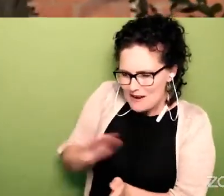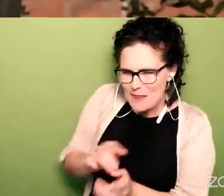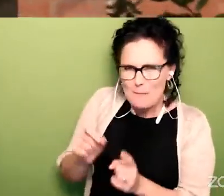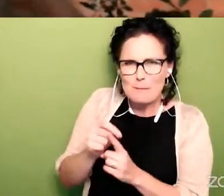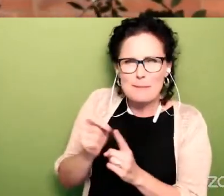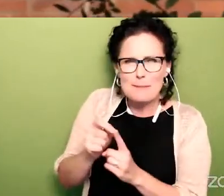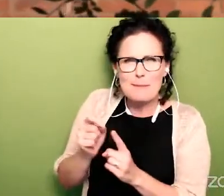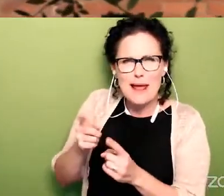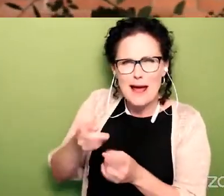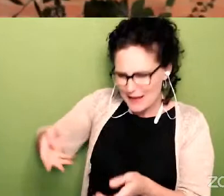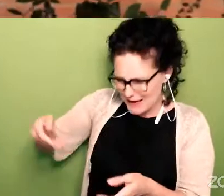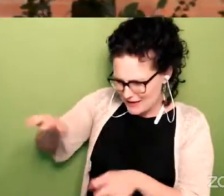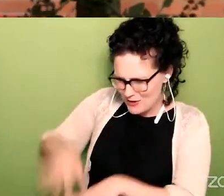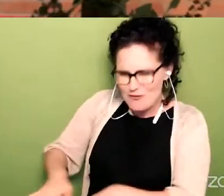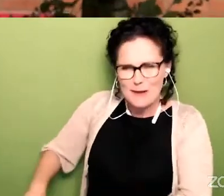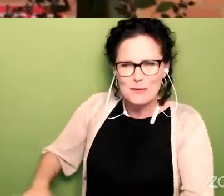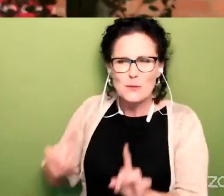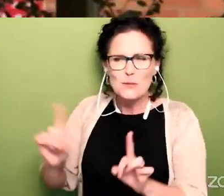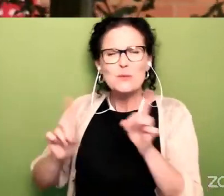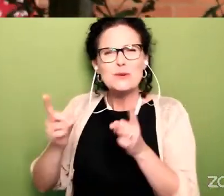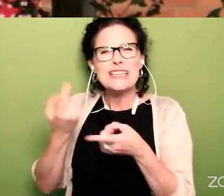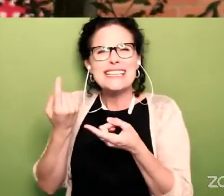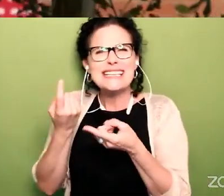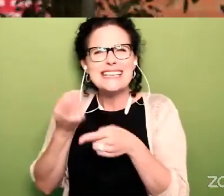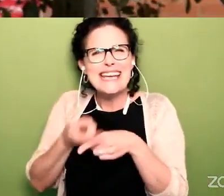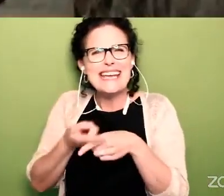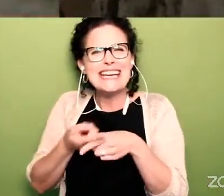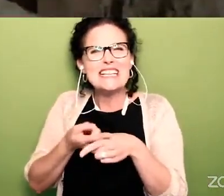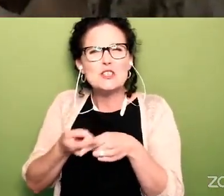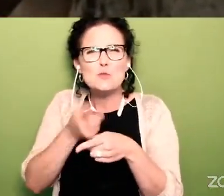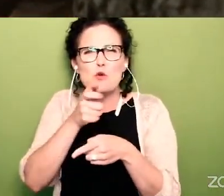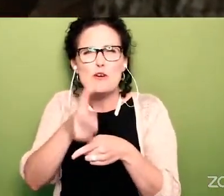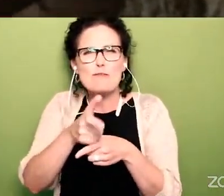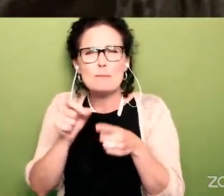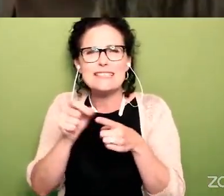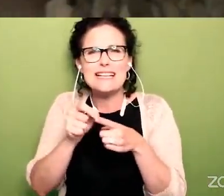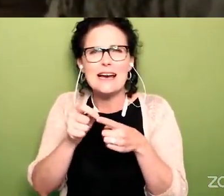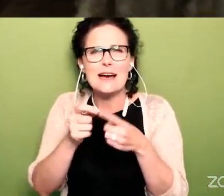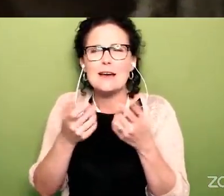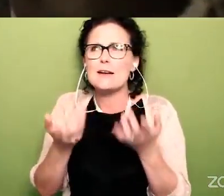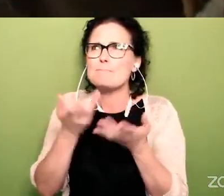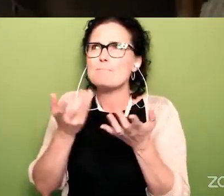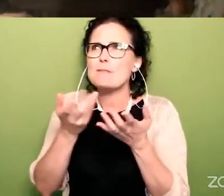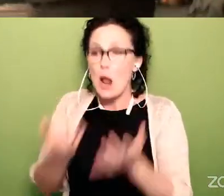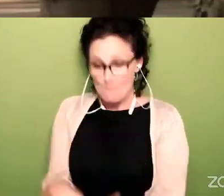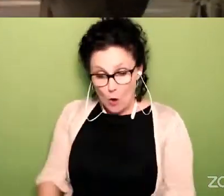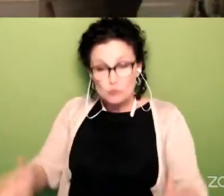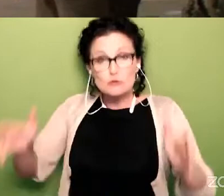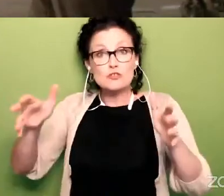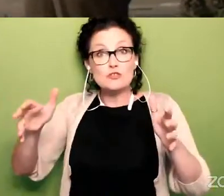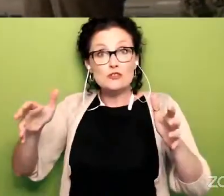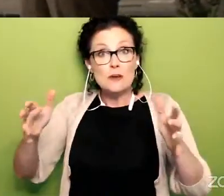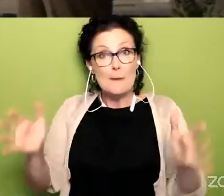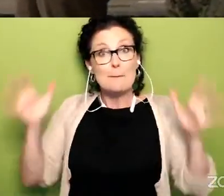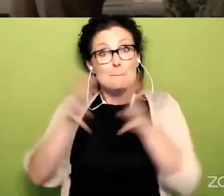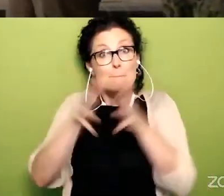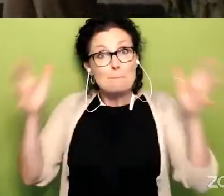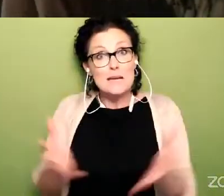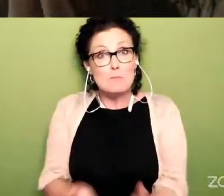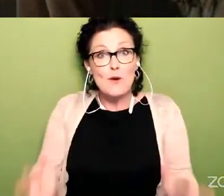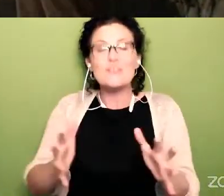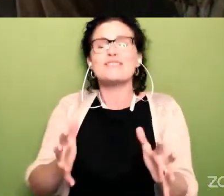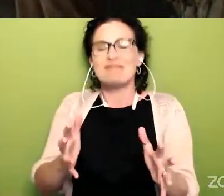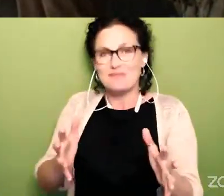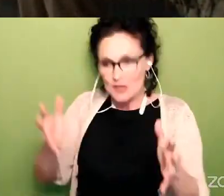pots. Yes, and we would put the patilla in the ground to stop the light from being too harsh on the indigo leaves. And then, a few